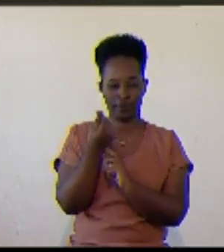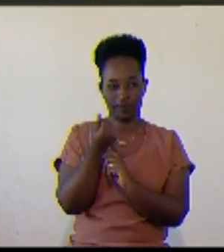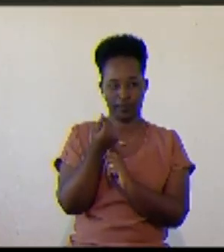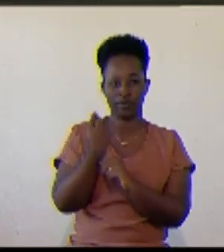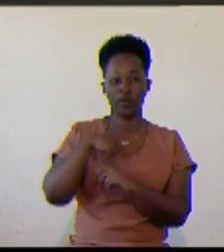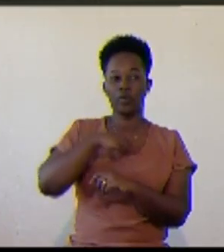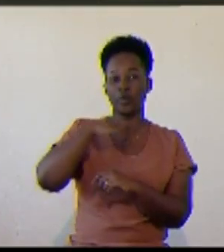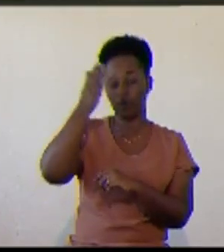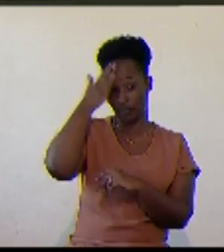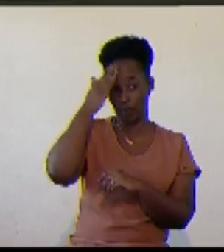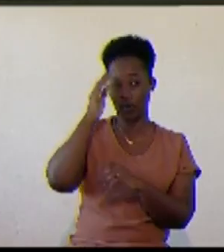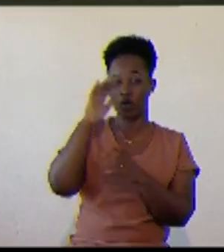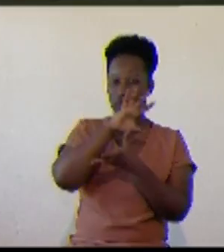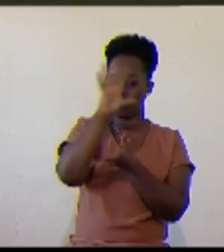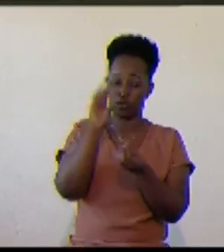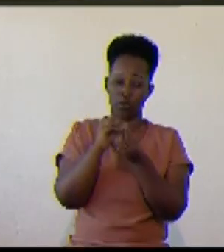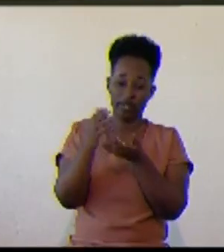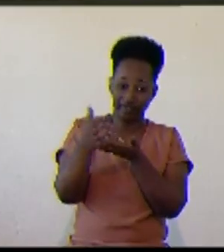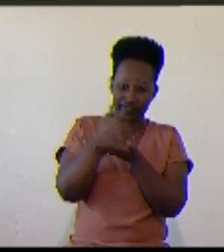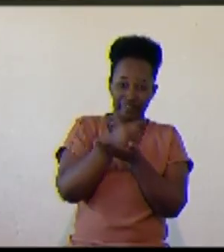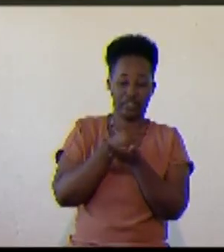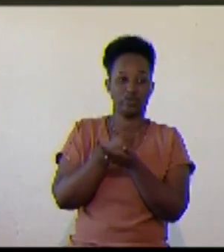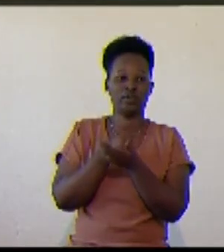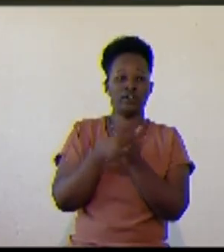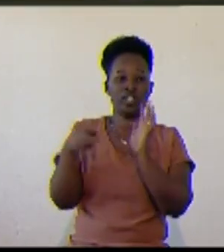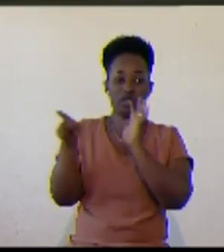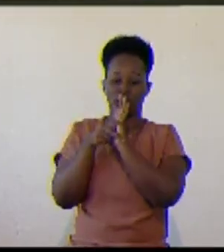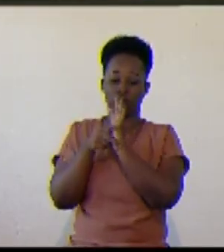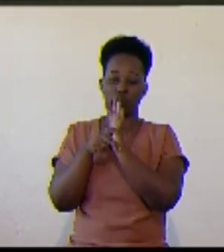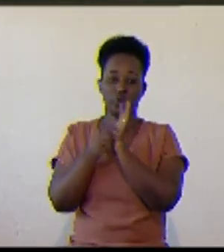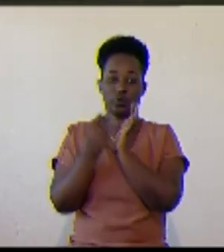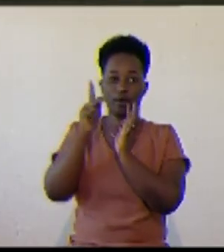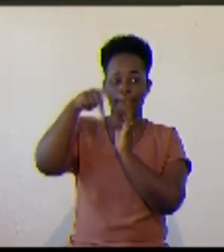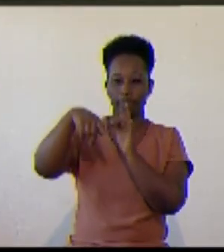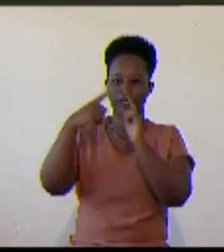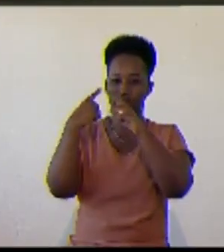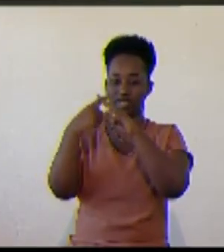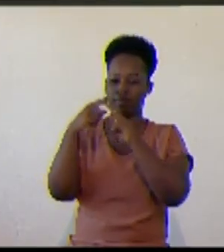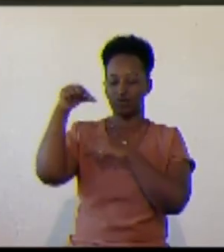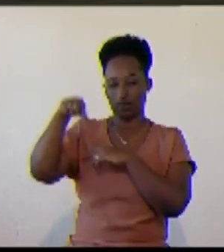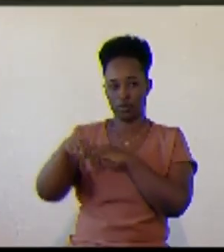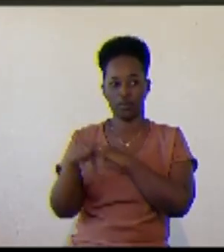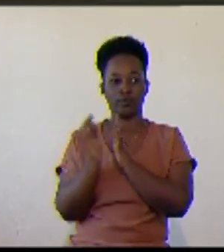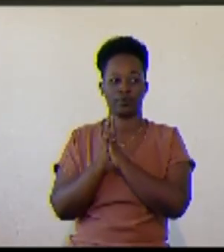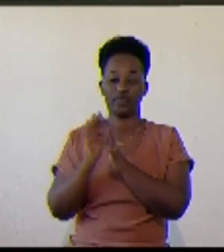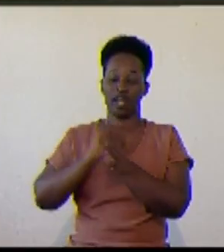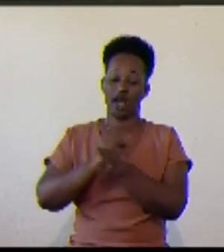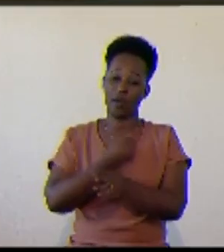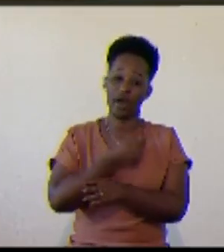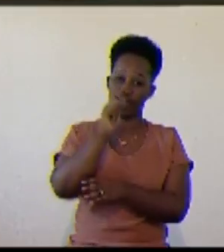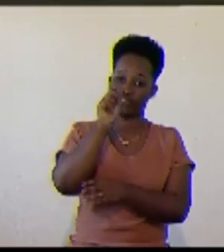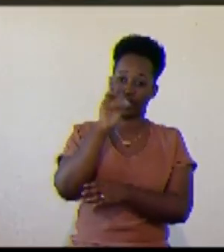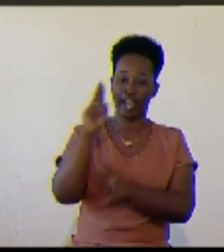revenue is price times output times quantity. So our total revenue will be equal